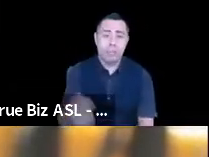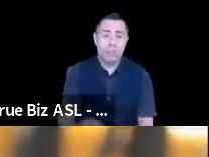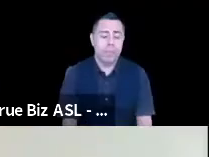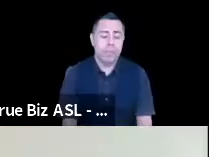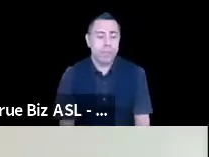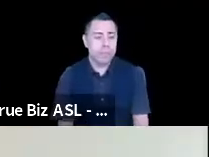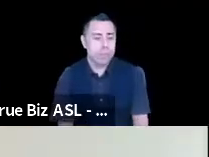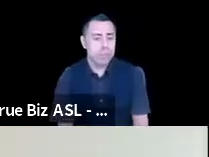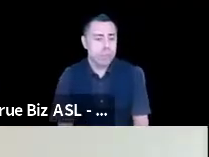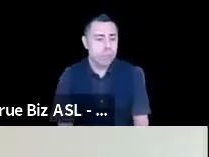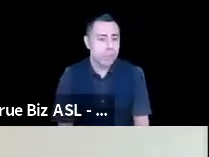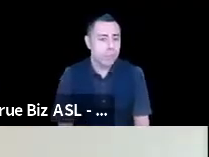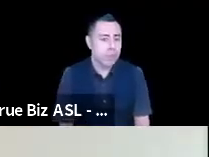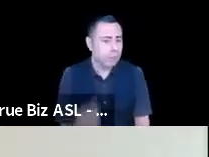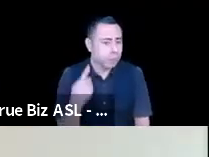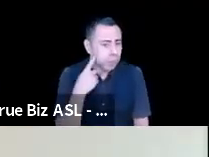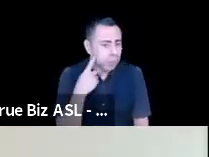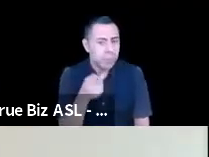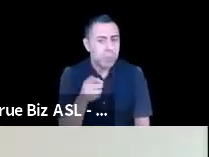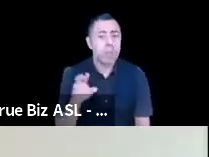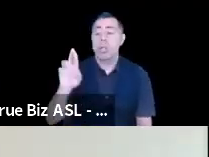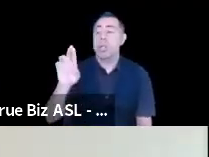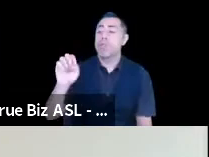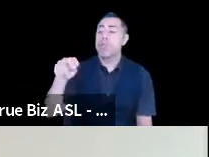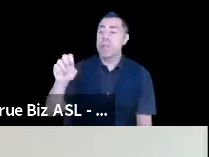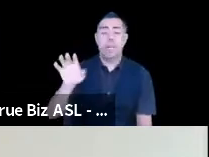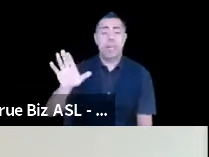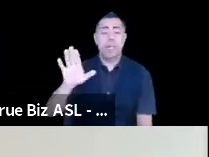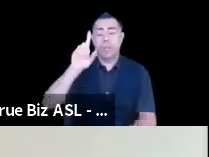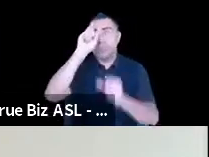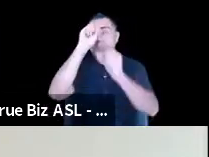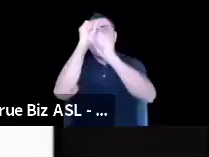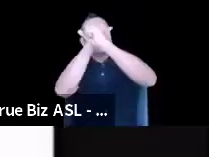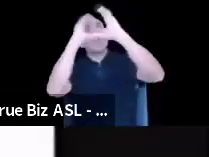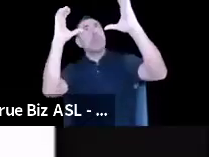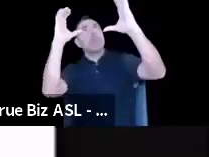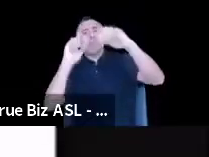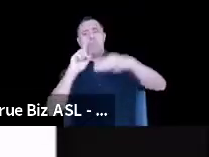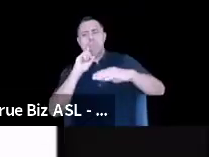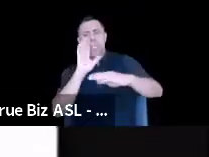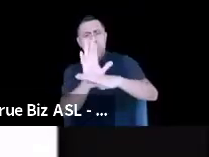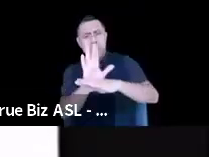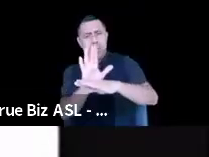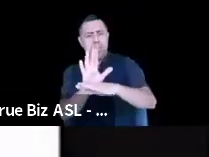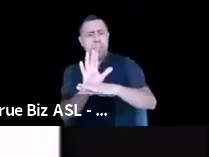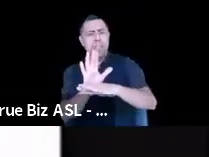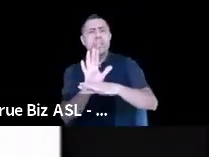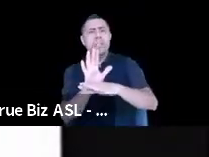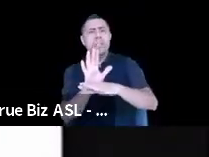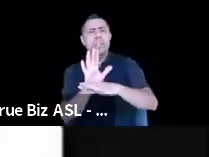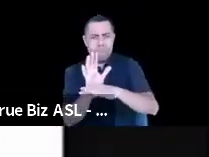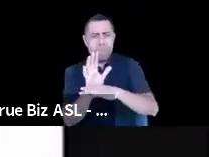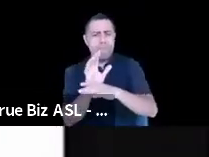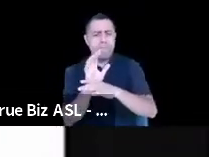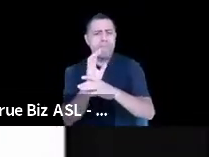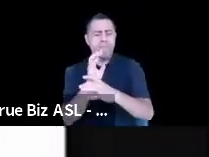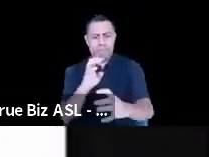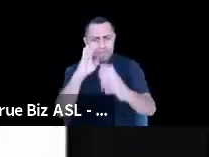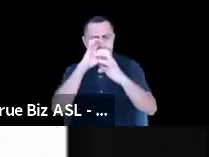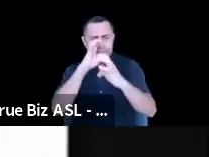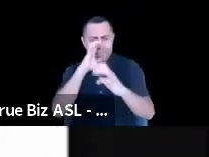Renee's vision around a commitment to rigorous classical work,